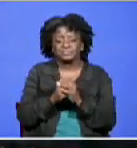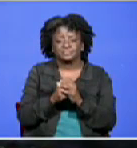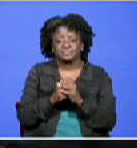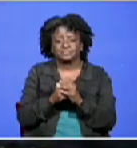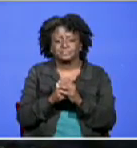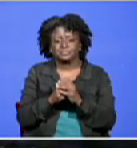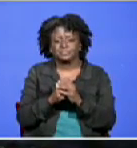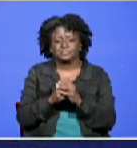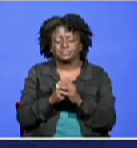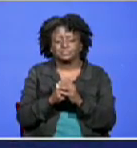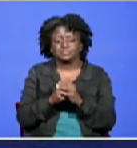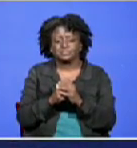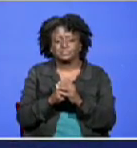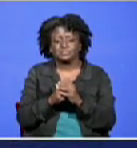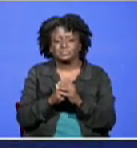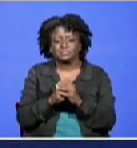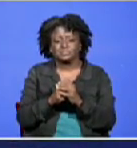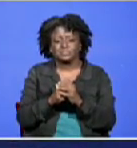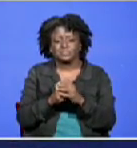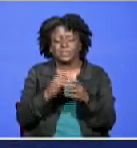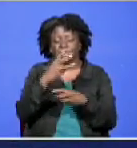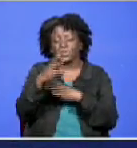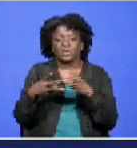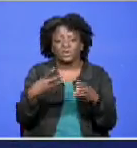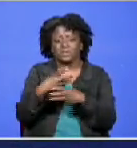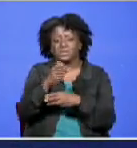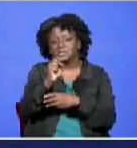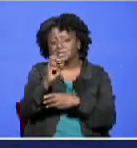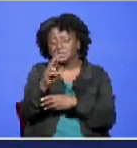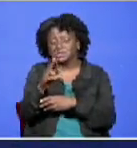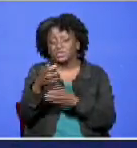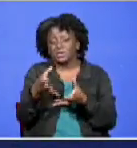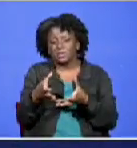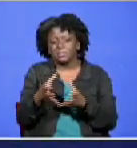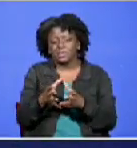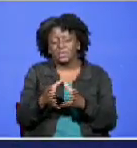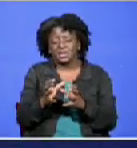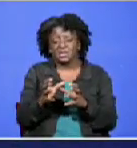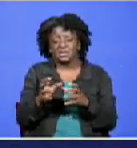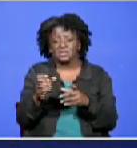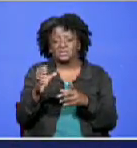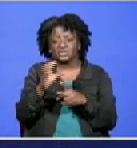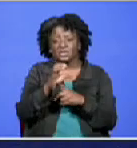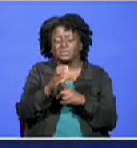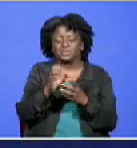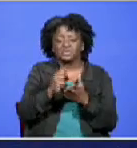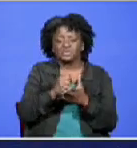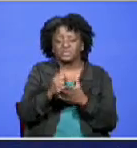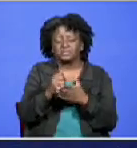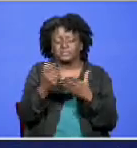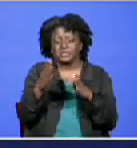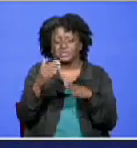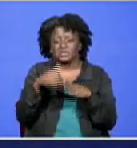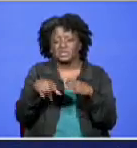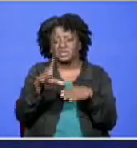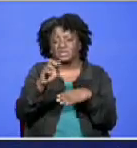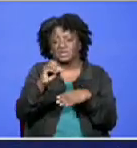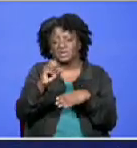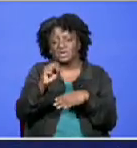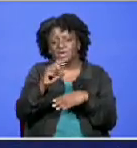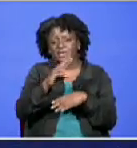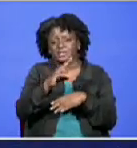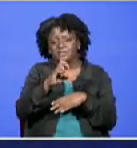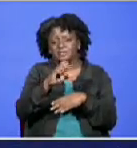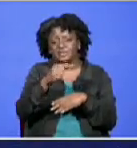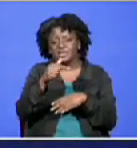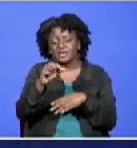Hurricane Dorian. The World Senior Bowling Championships have come to a close in Las Vegas. On the ladies' side, Janice Hoyt, the top Bahamian,